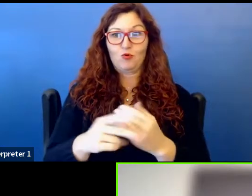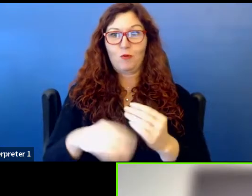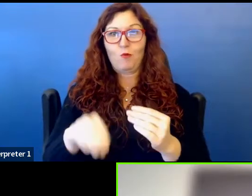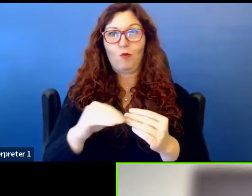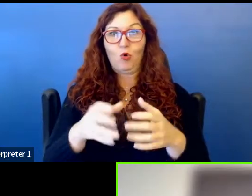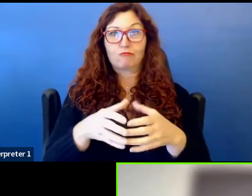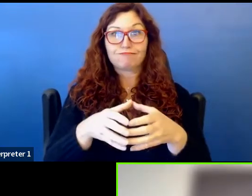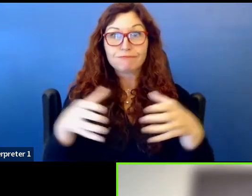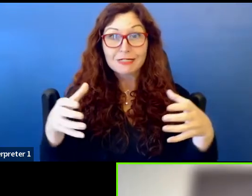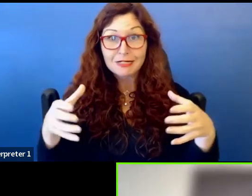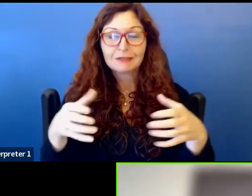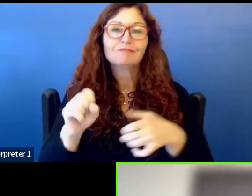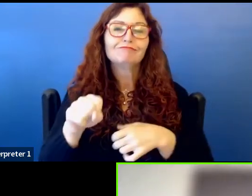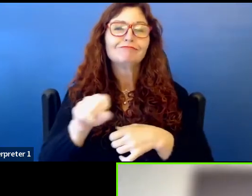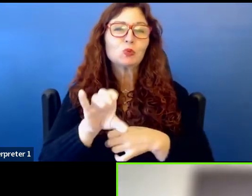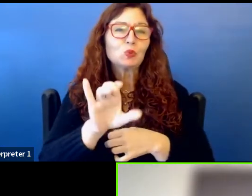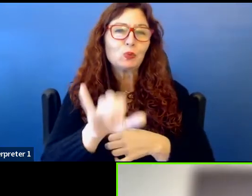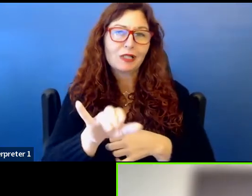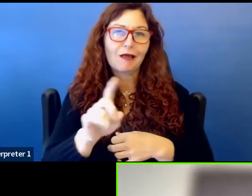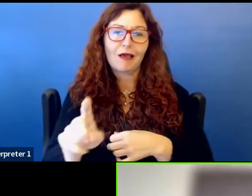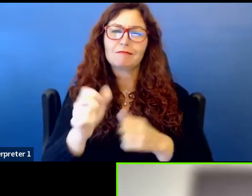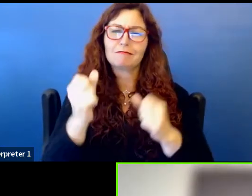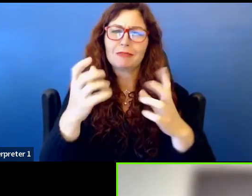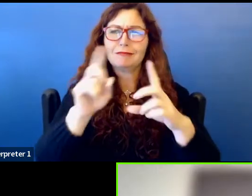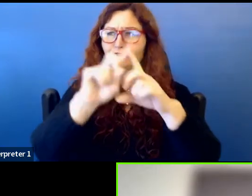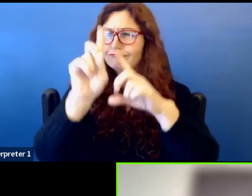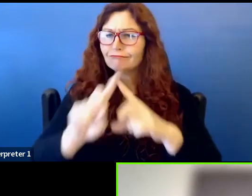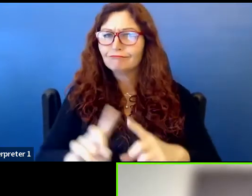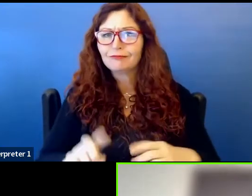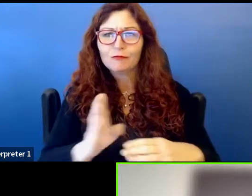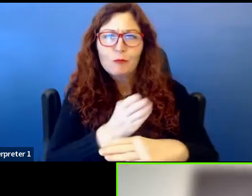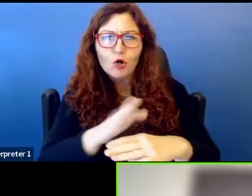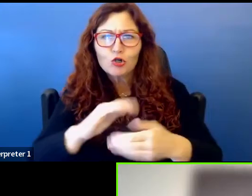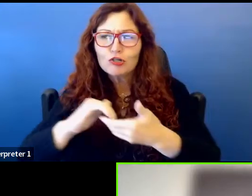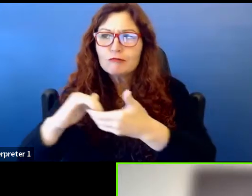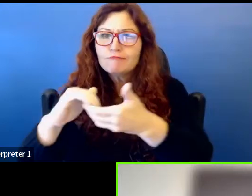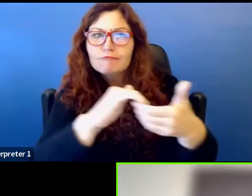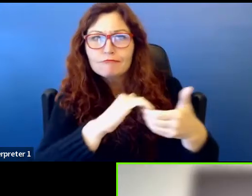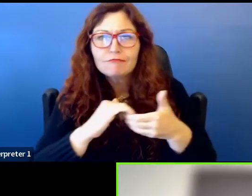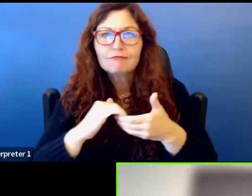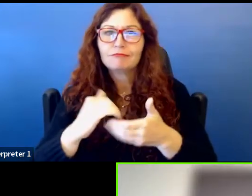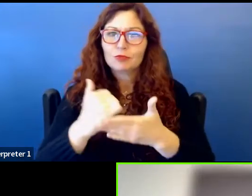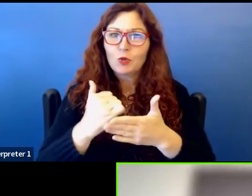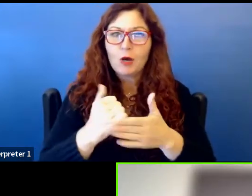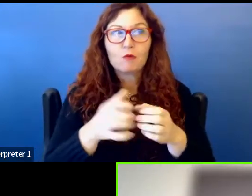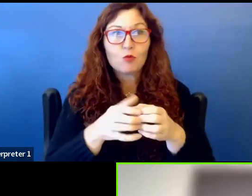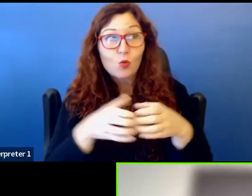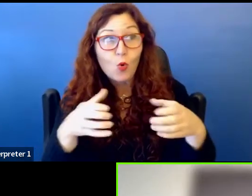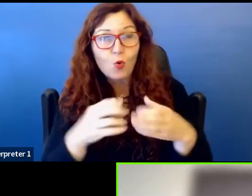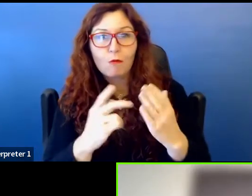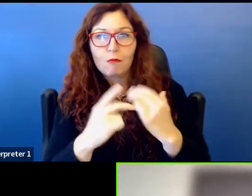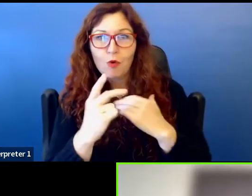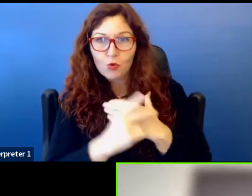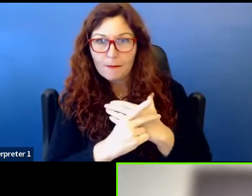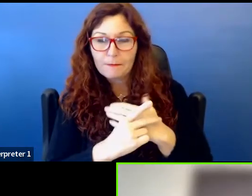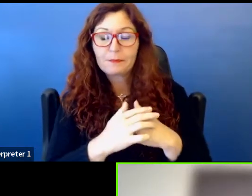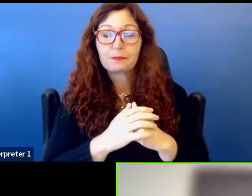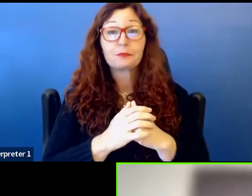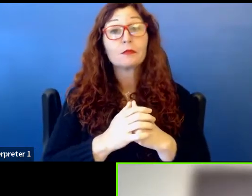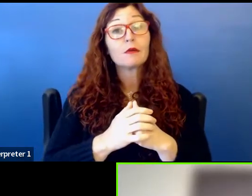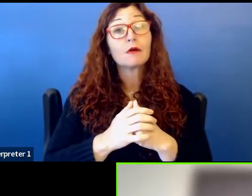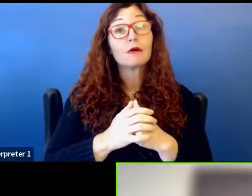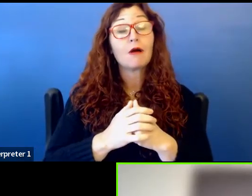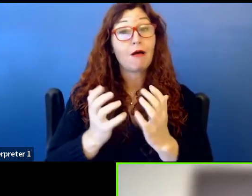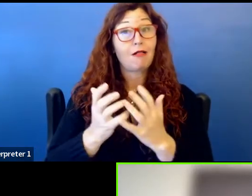country and we're partnering with various entities to grow the apprenticeship readiness um a lot of our success is